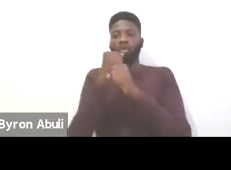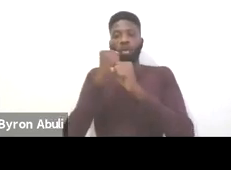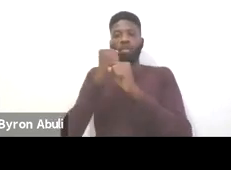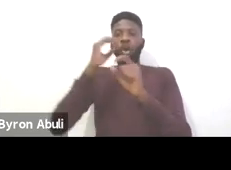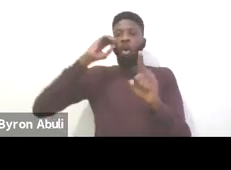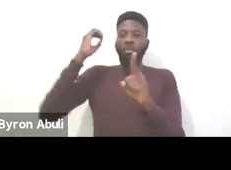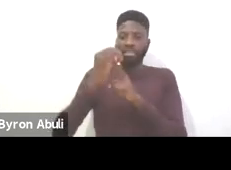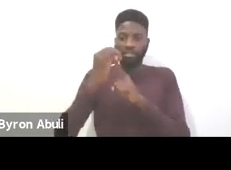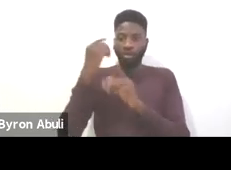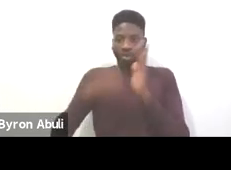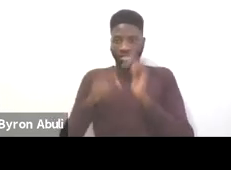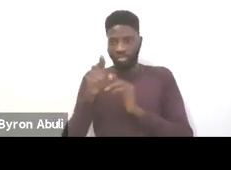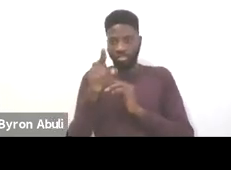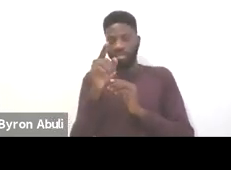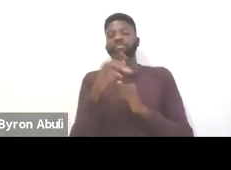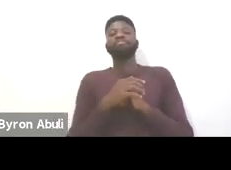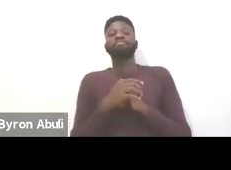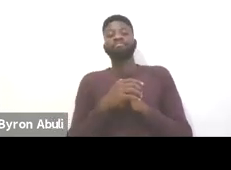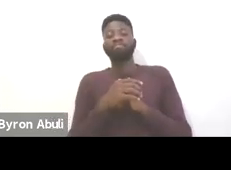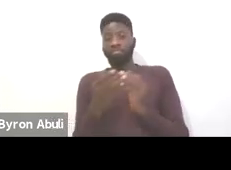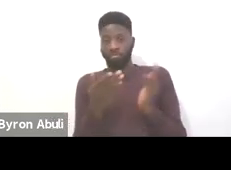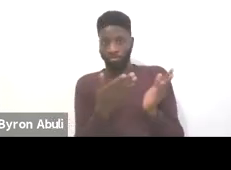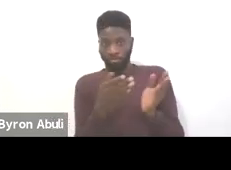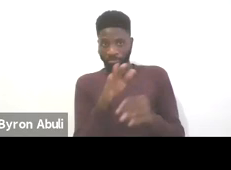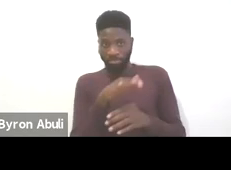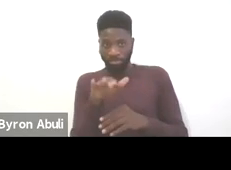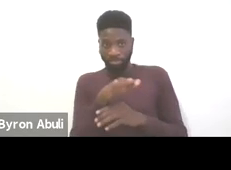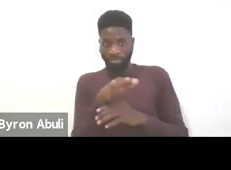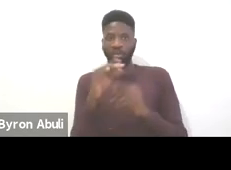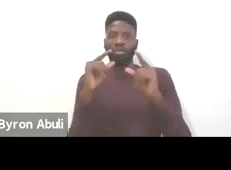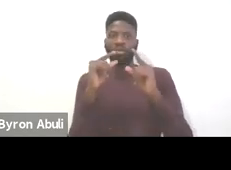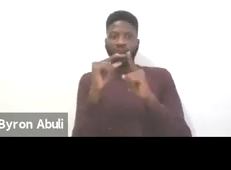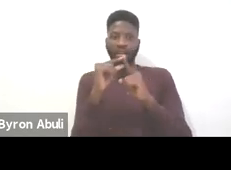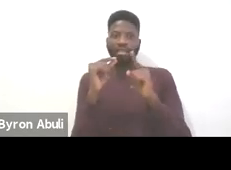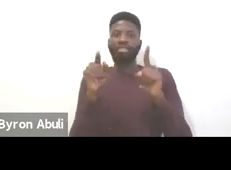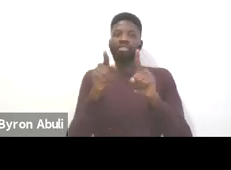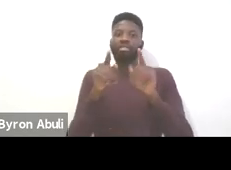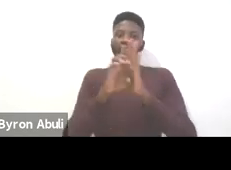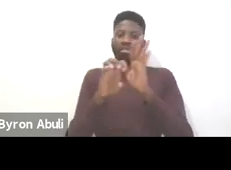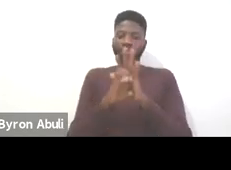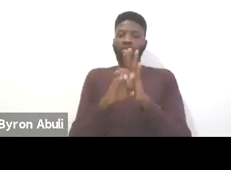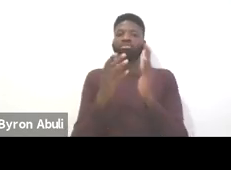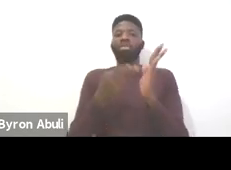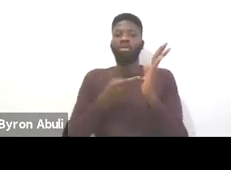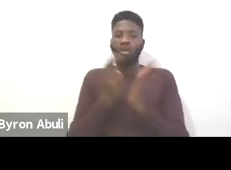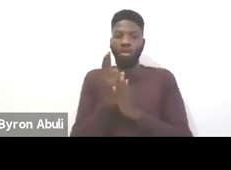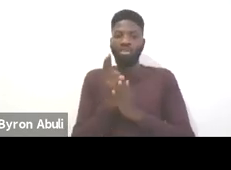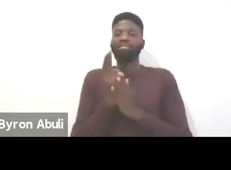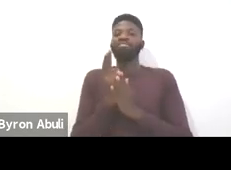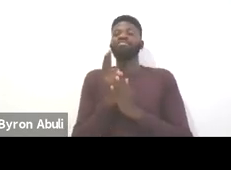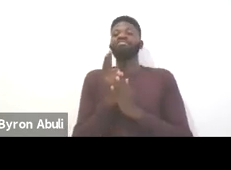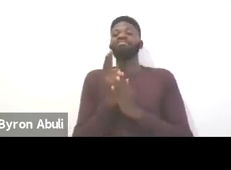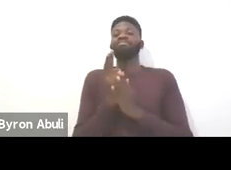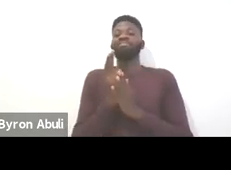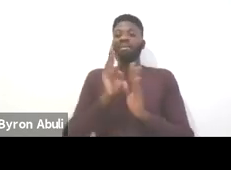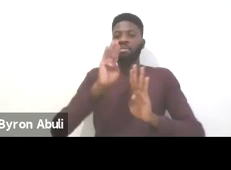Yeah. He has used like words such as honesty, integrity, faithfulness. There are words that